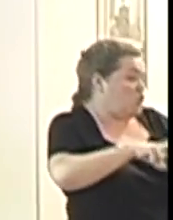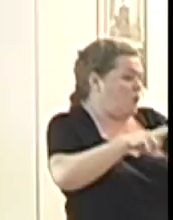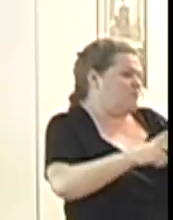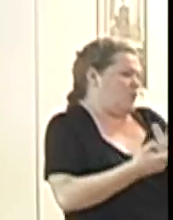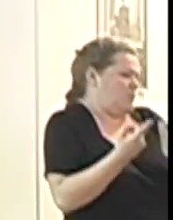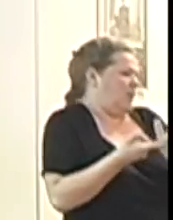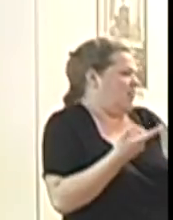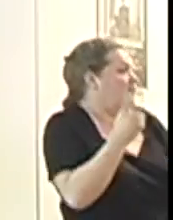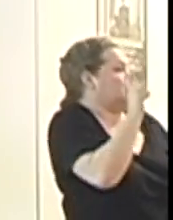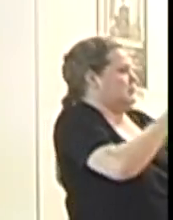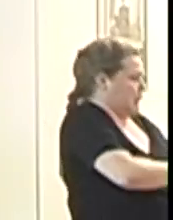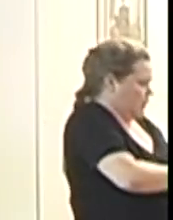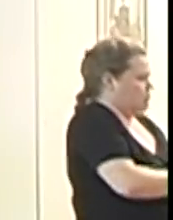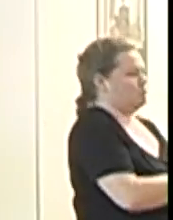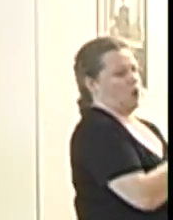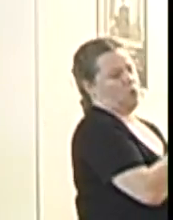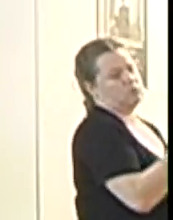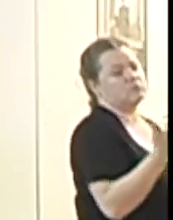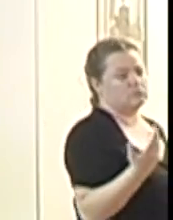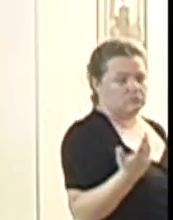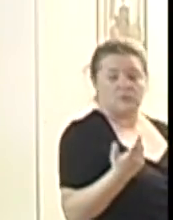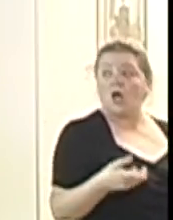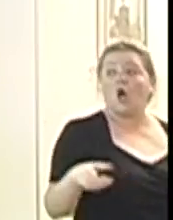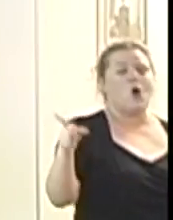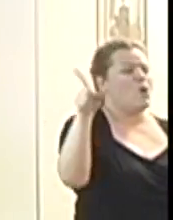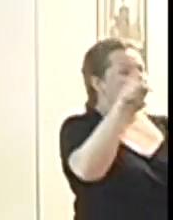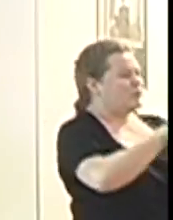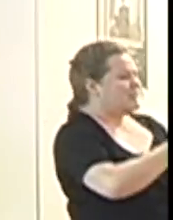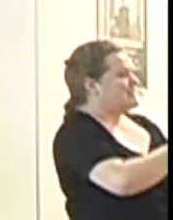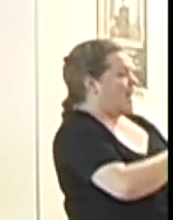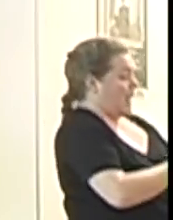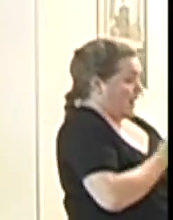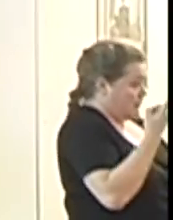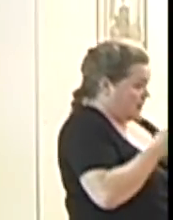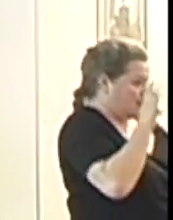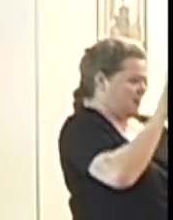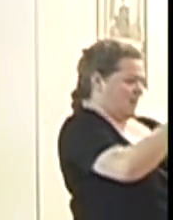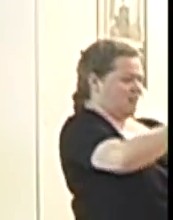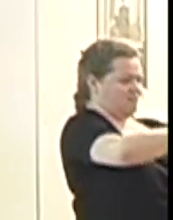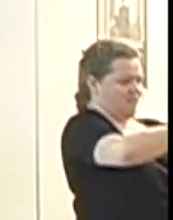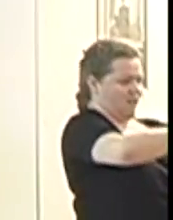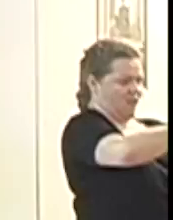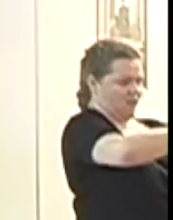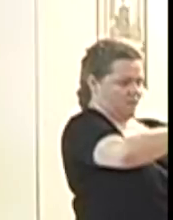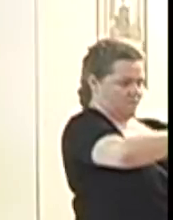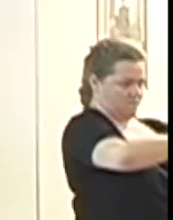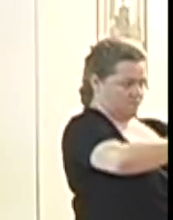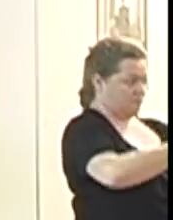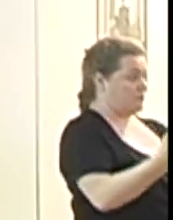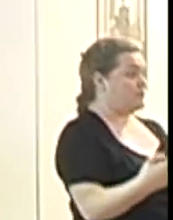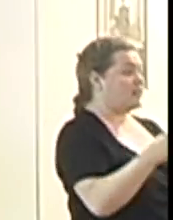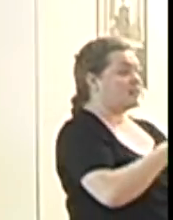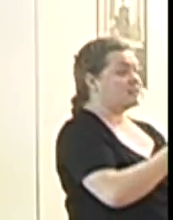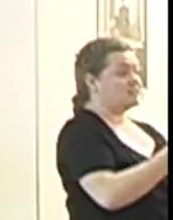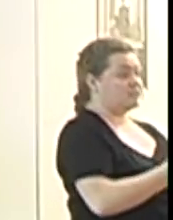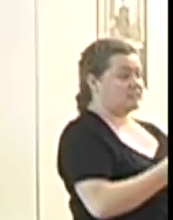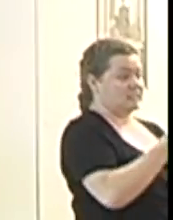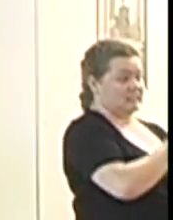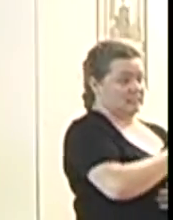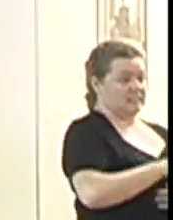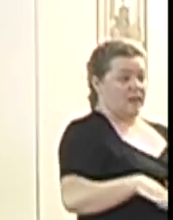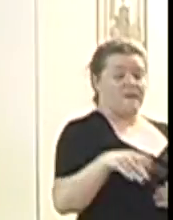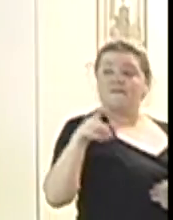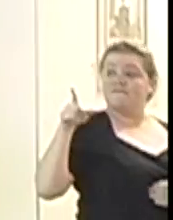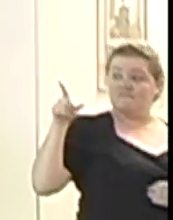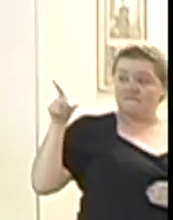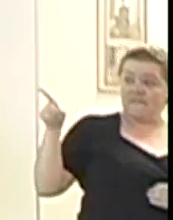Repeated movements also mark temporal aspect in ASL and in other sign languages. So children have to be able to control the